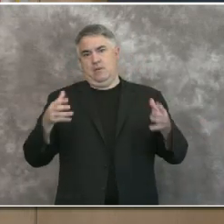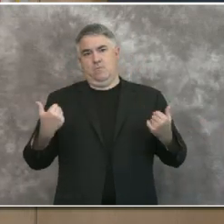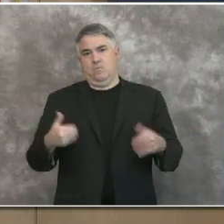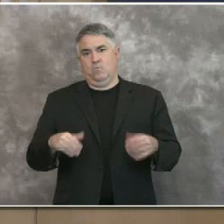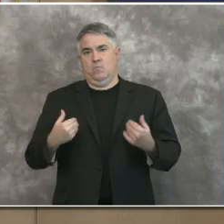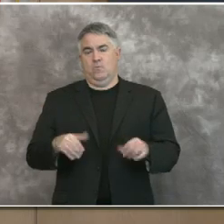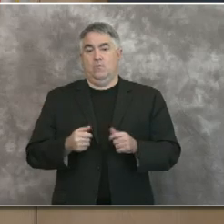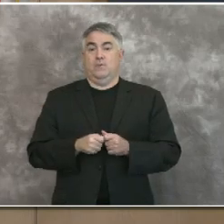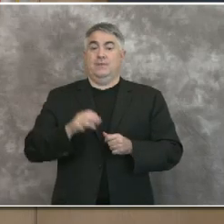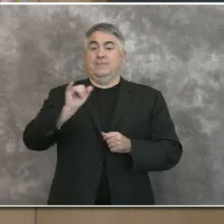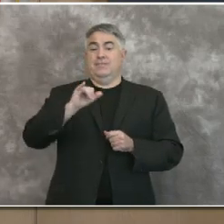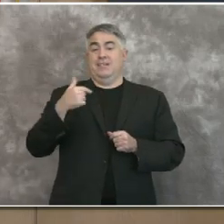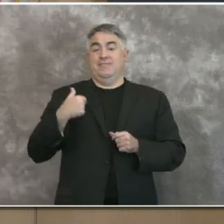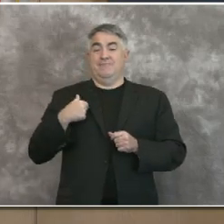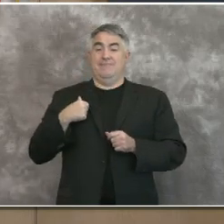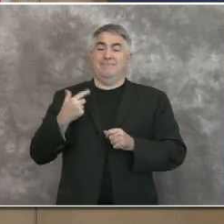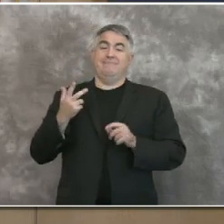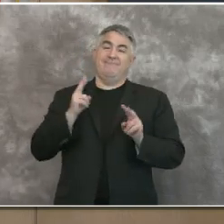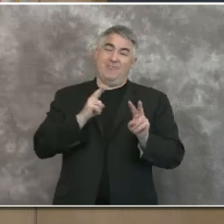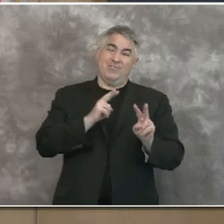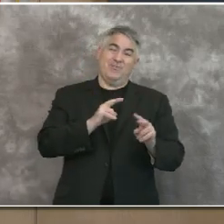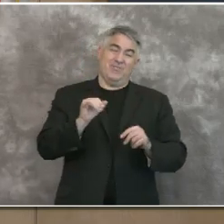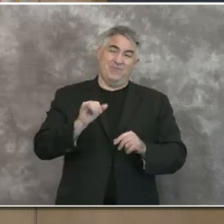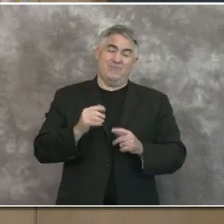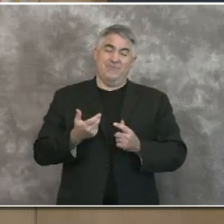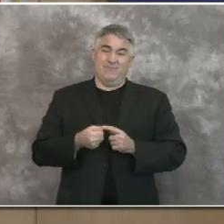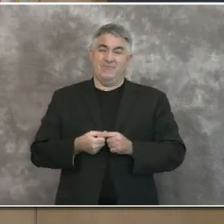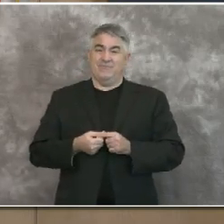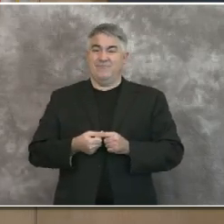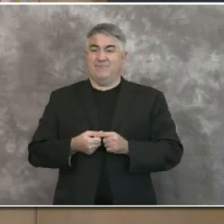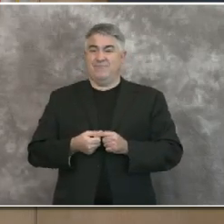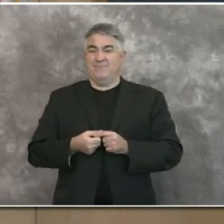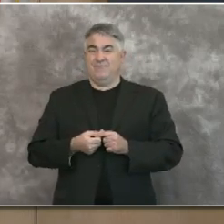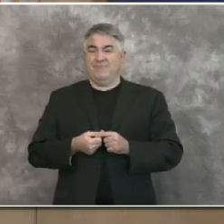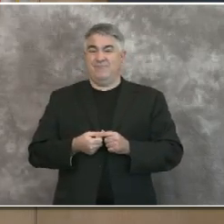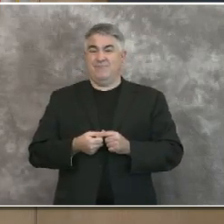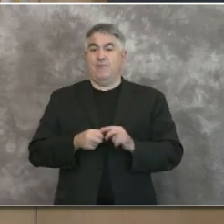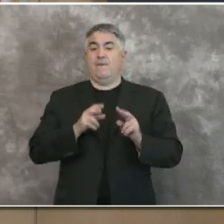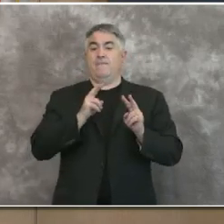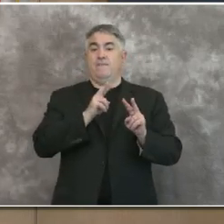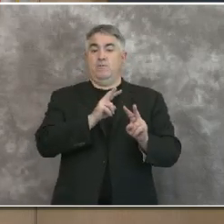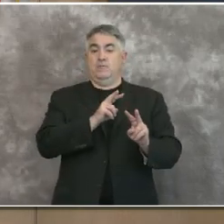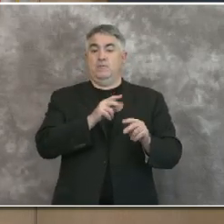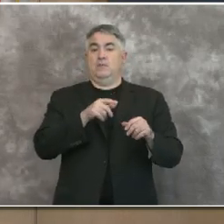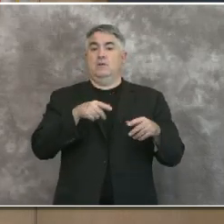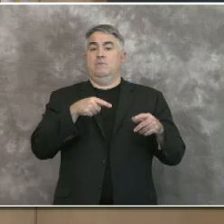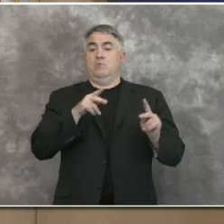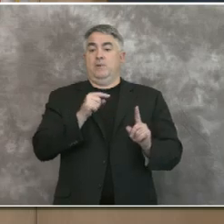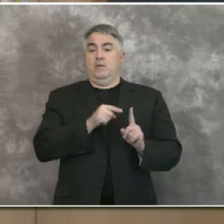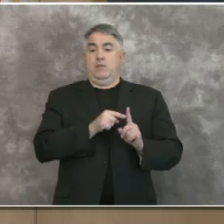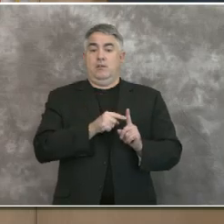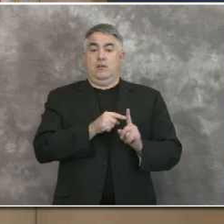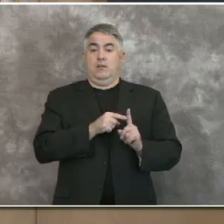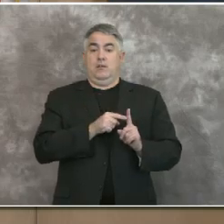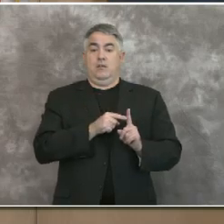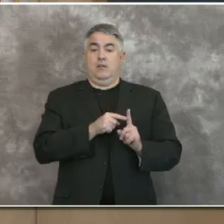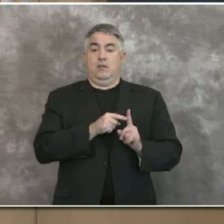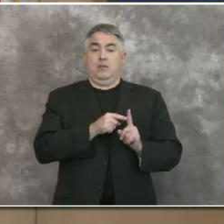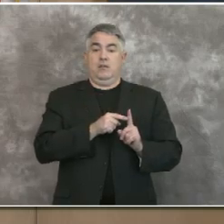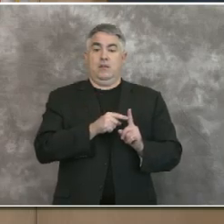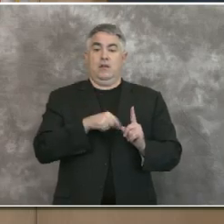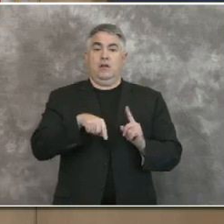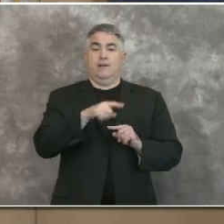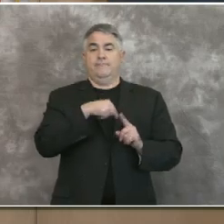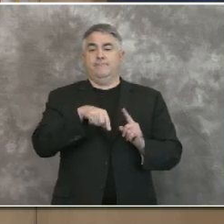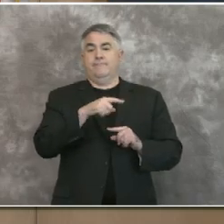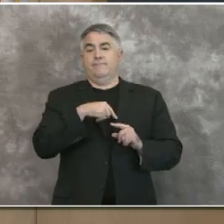funerals. According to state guidelines, funerals are now permissible and allowed so that loved ones who